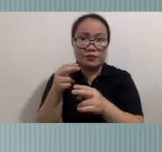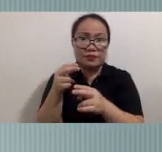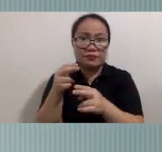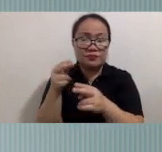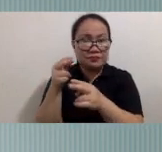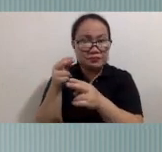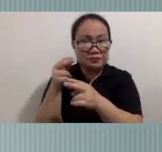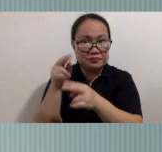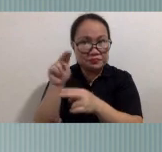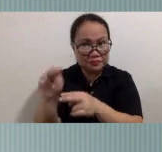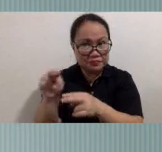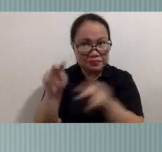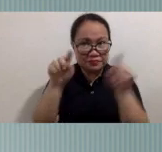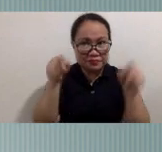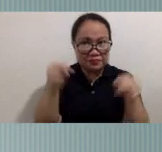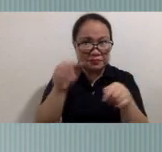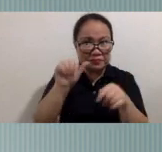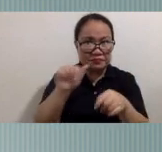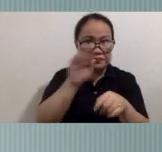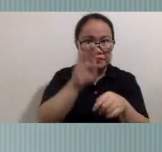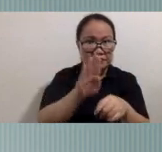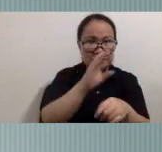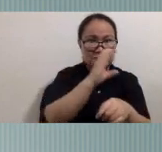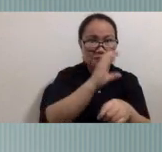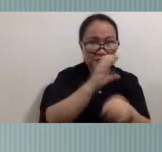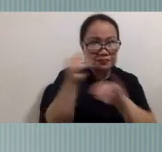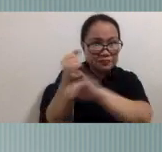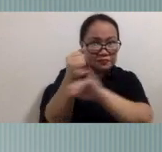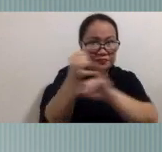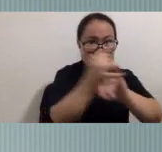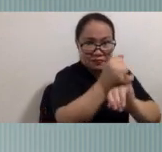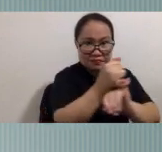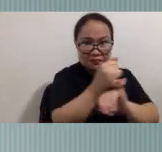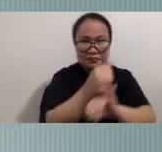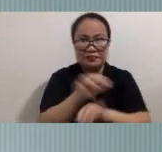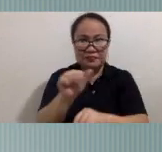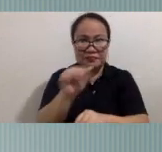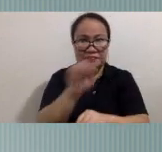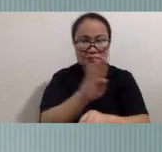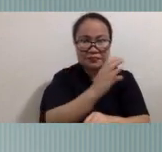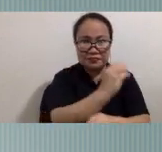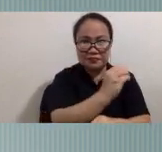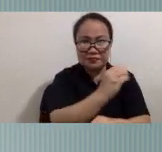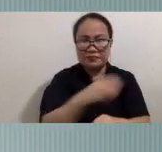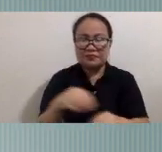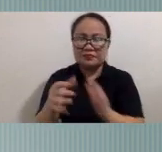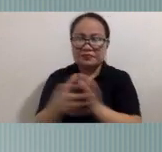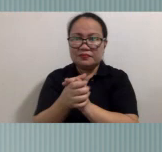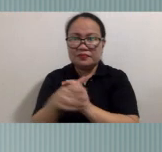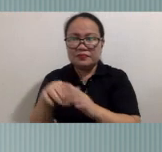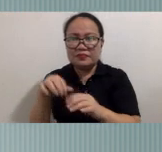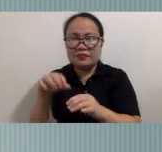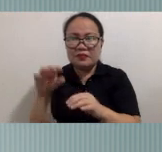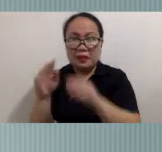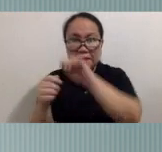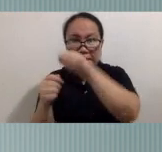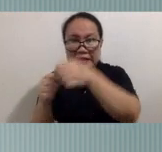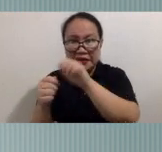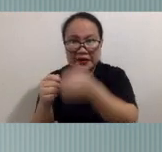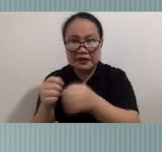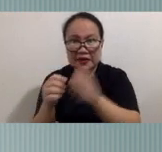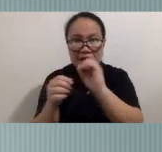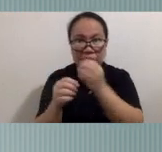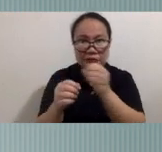cardinality of the intersection of three sets. And then banana, B, or is union, orange, but